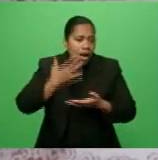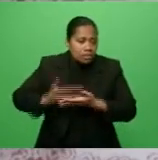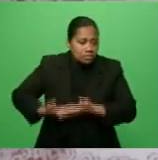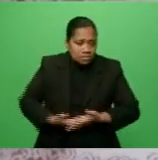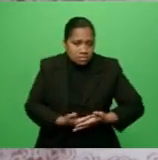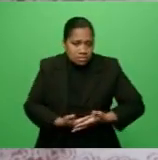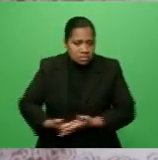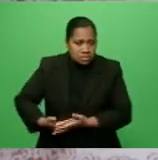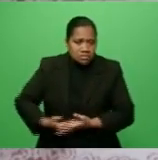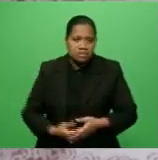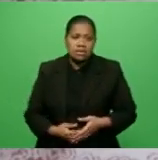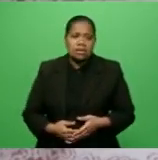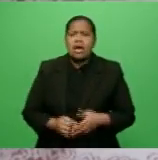that I was only few months old.